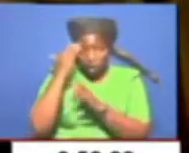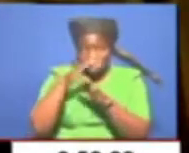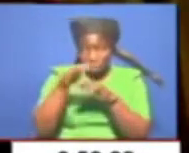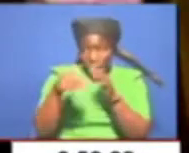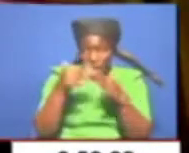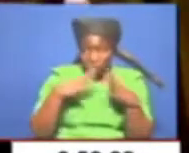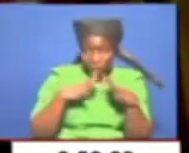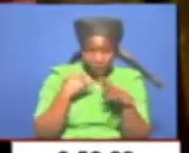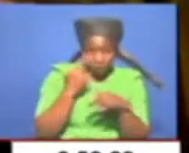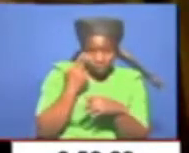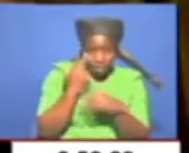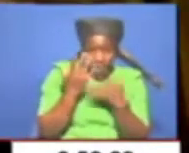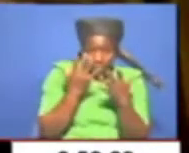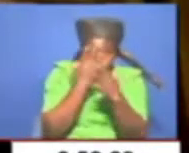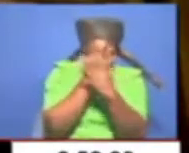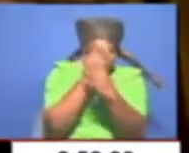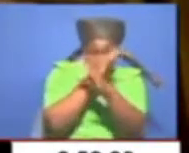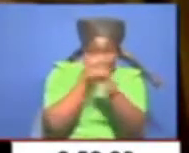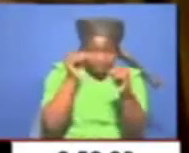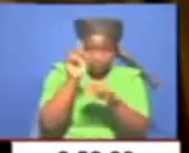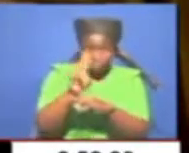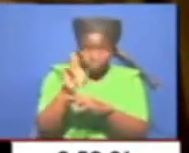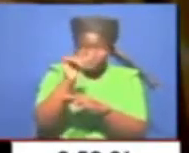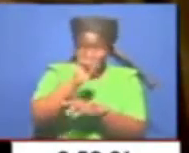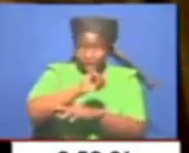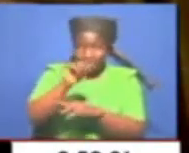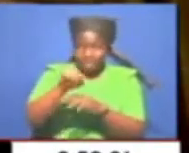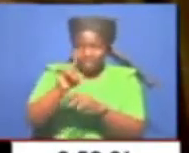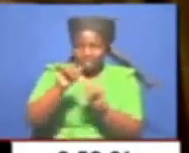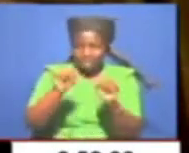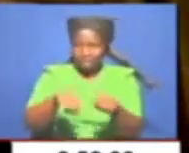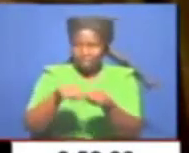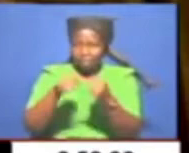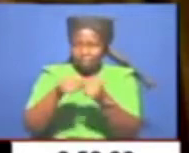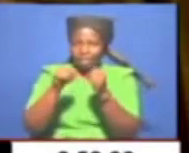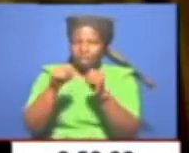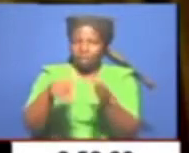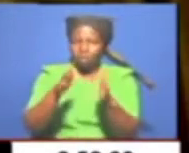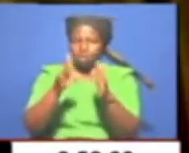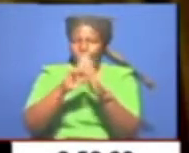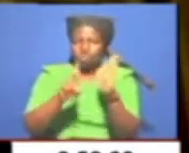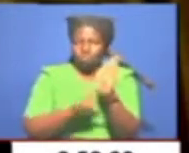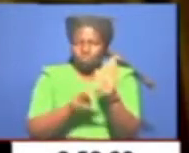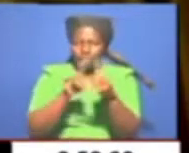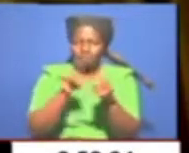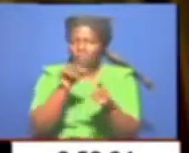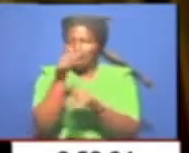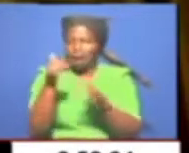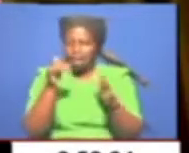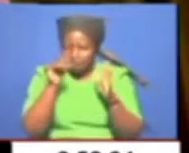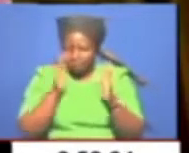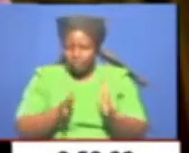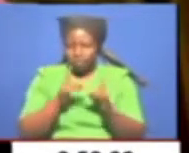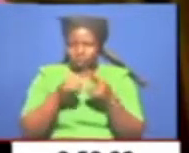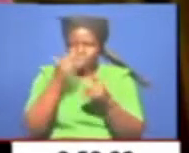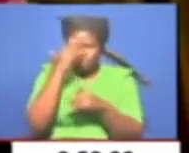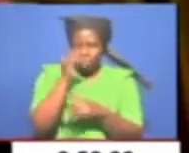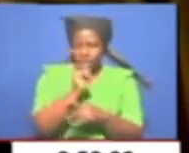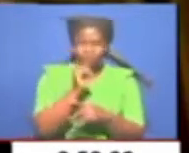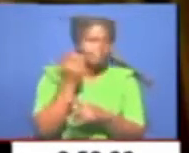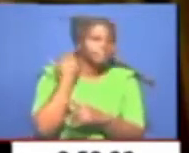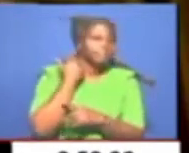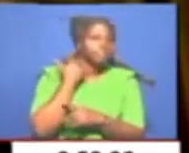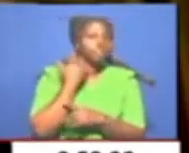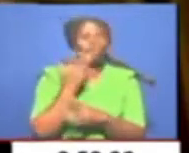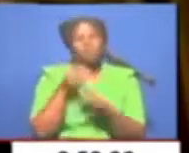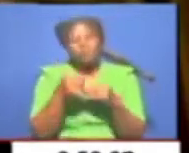Uhuru driving vehicles and everything else. He could commit a minor traffic offense just like anybody else. But because that particular criminal offense or traffic offense, as